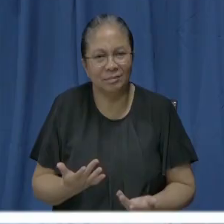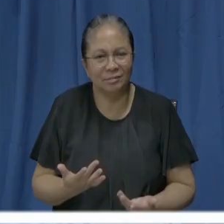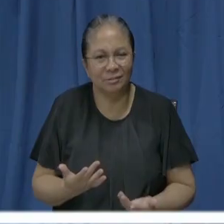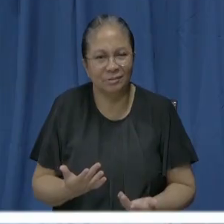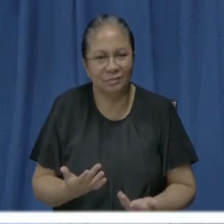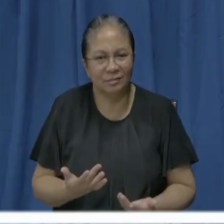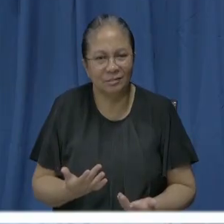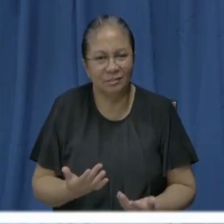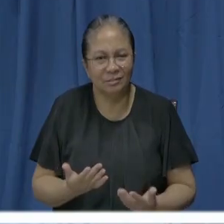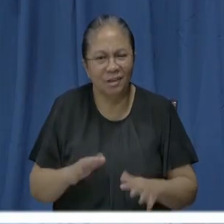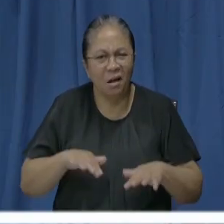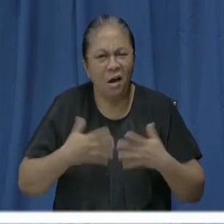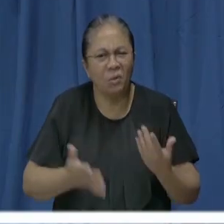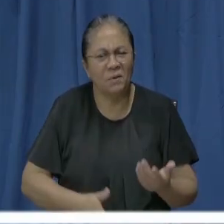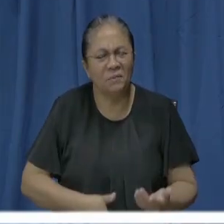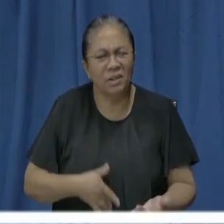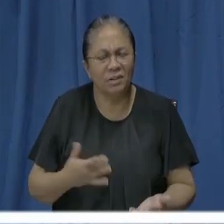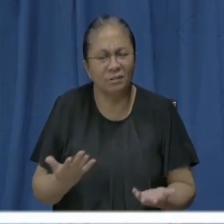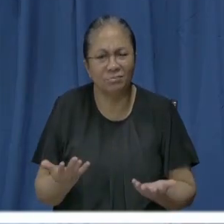What does that feel like?